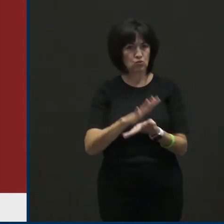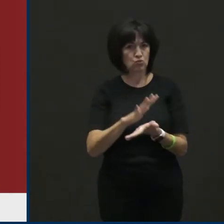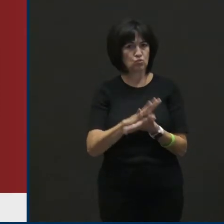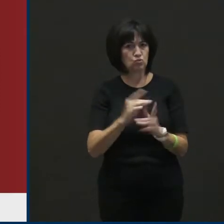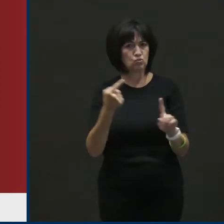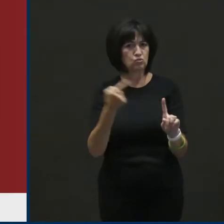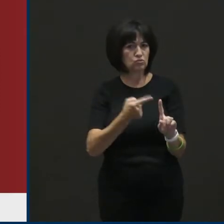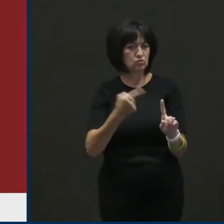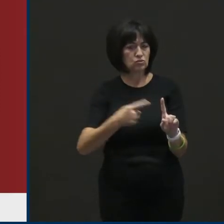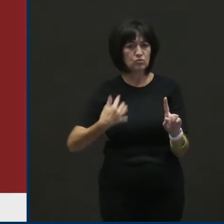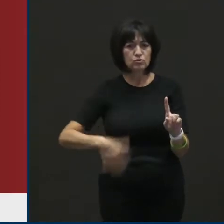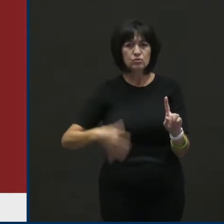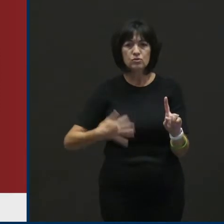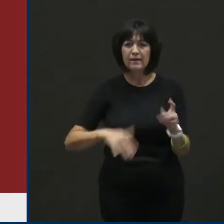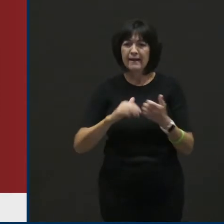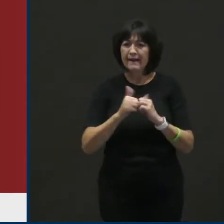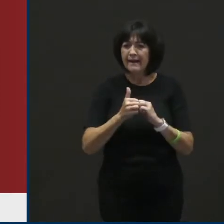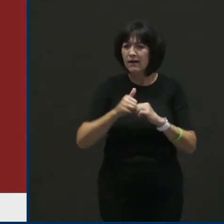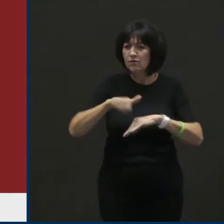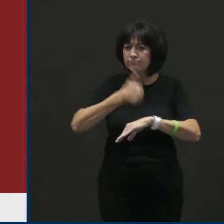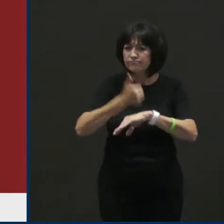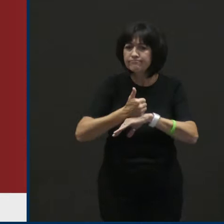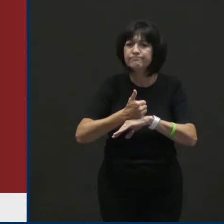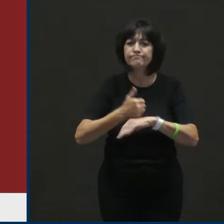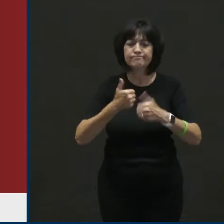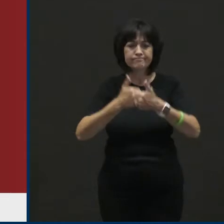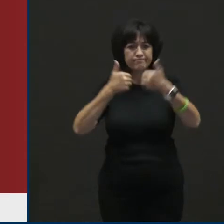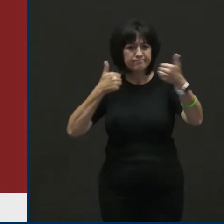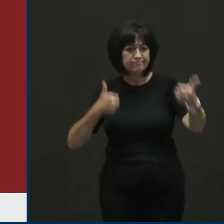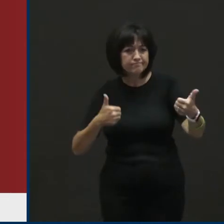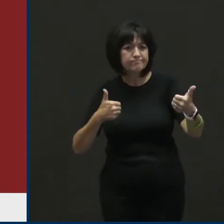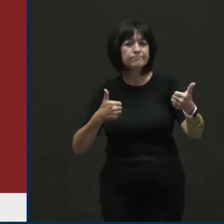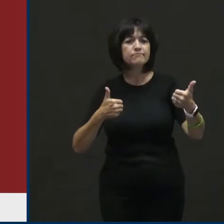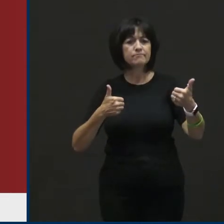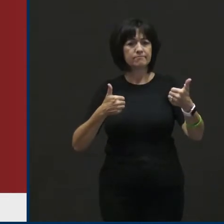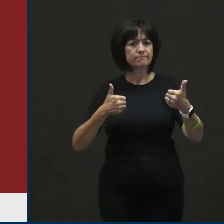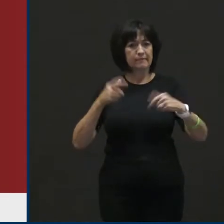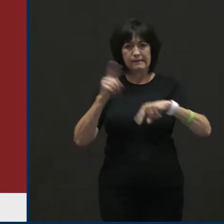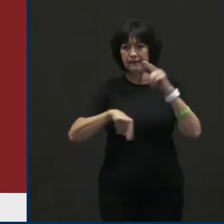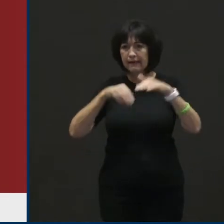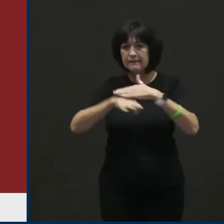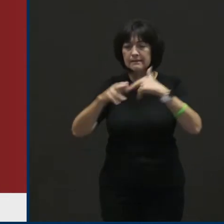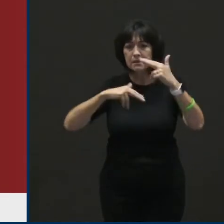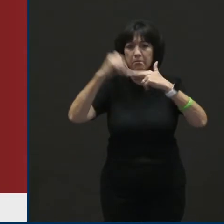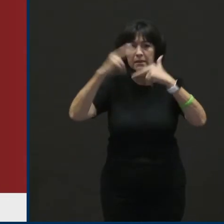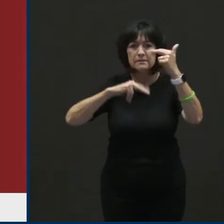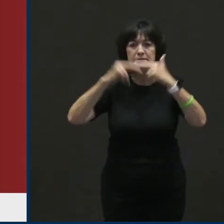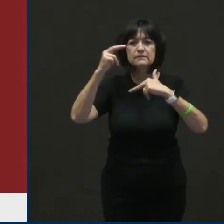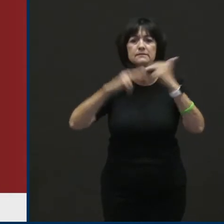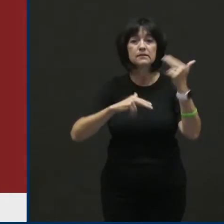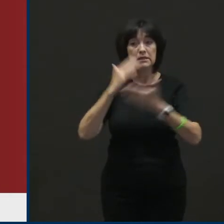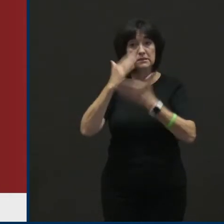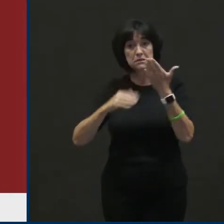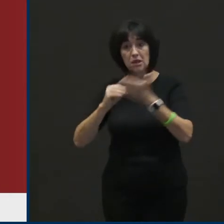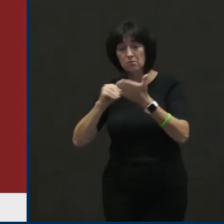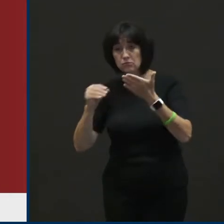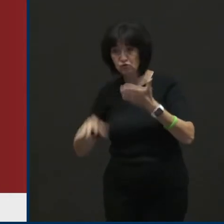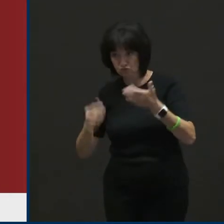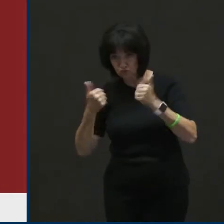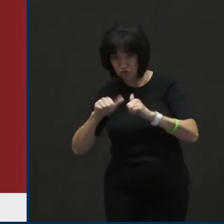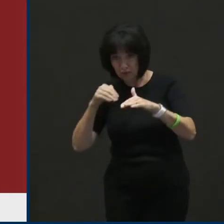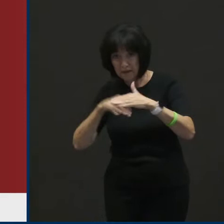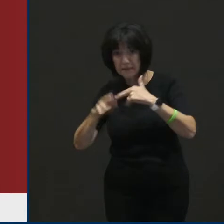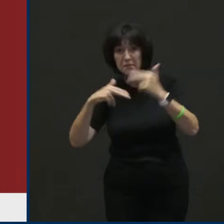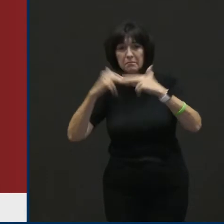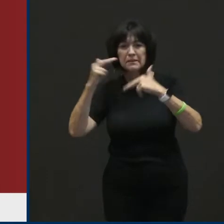buildings, teaching differently in a hybrid model to start, and remotely for most students, to something different than